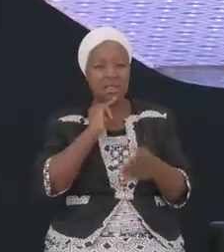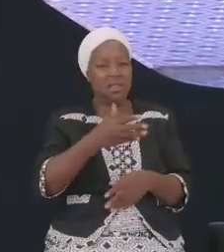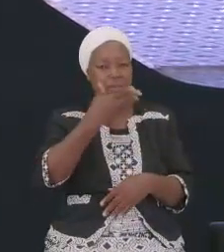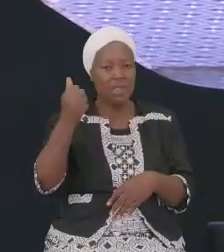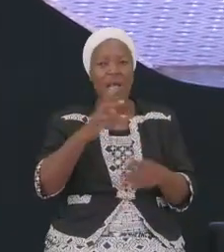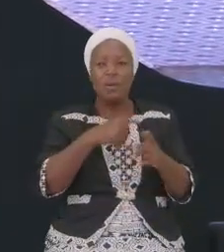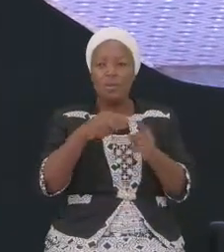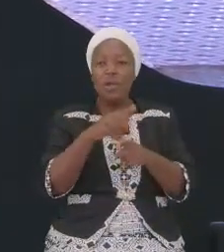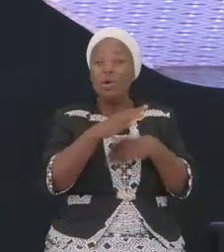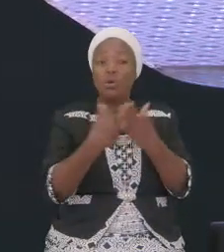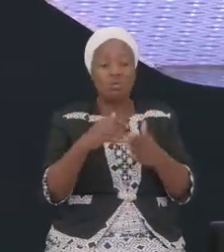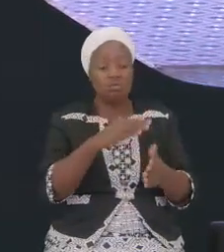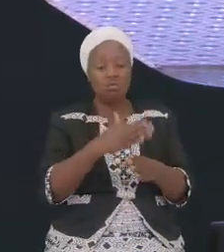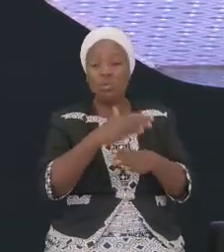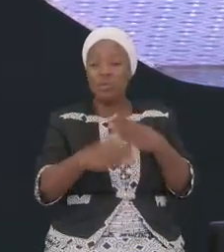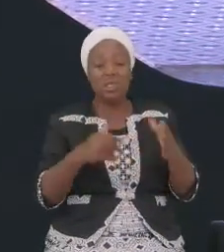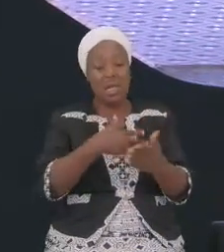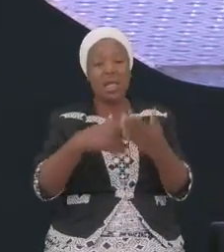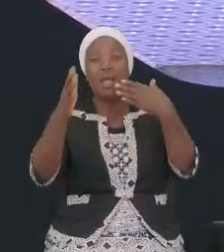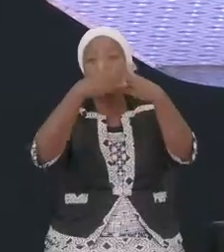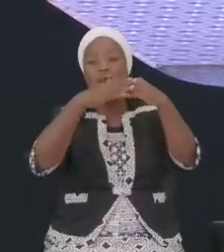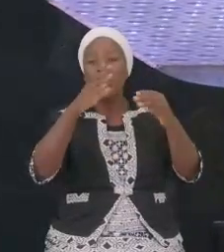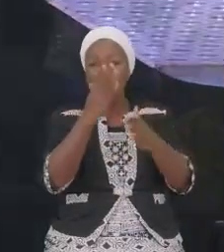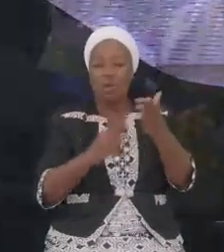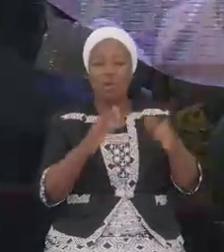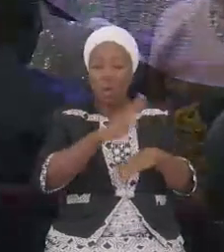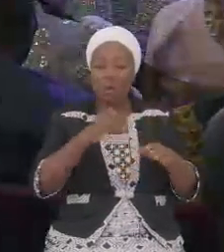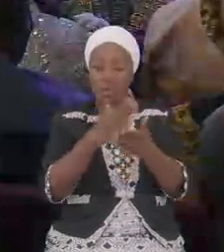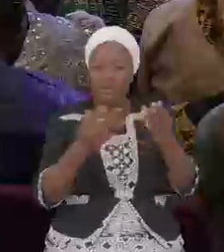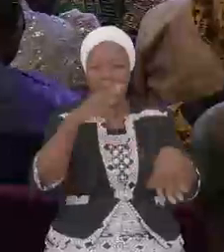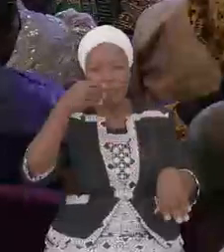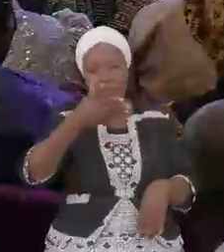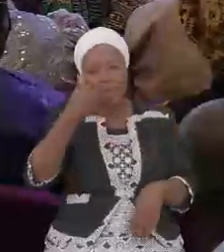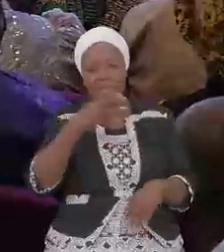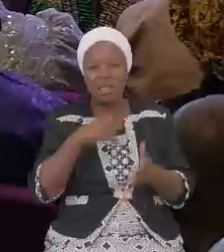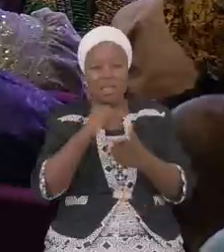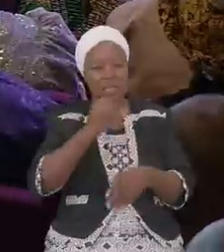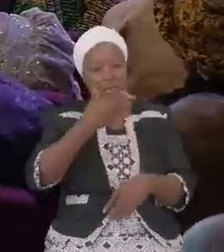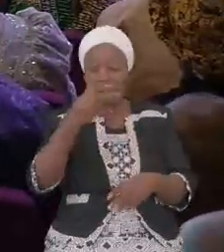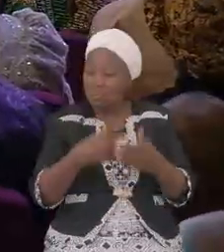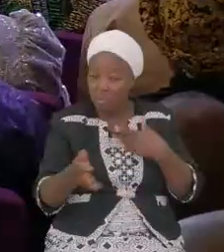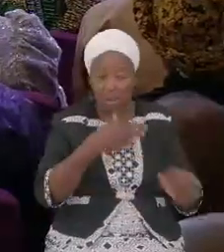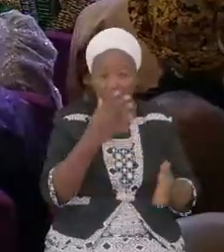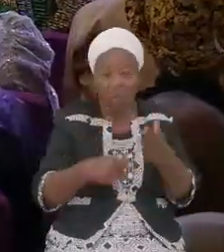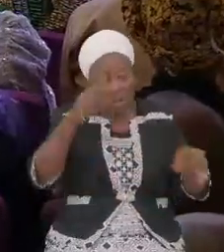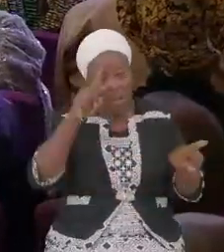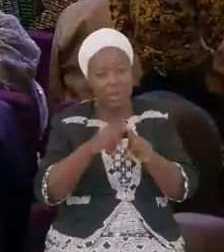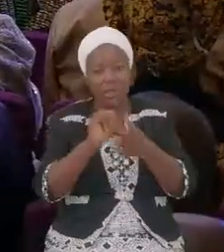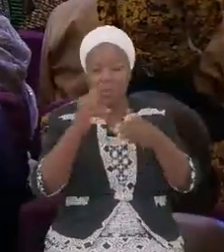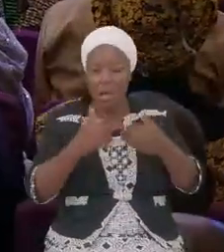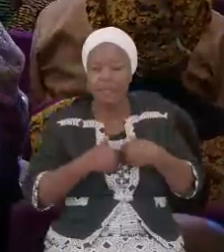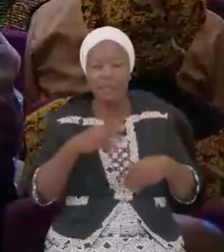the whole of heaven, when he calls something better, it is better. No matter what agreement you have heard,